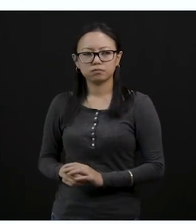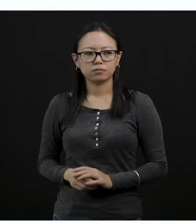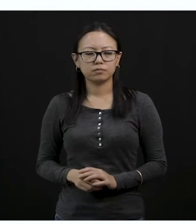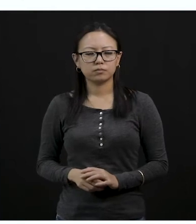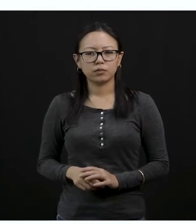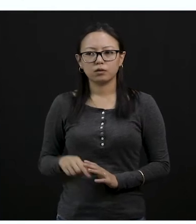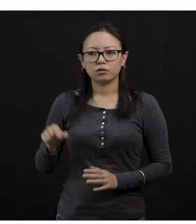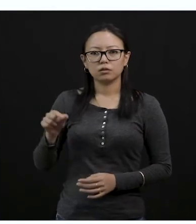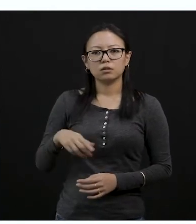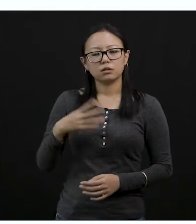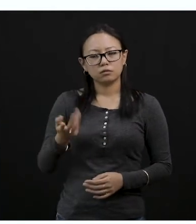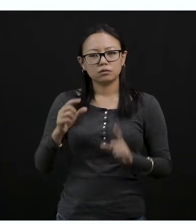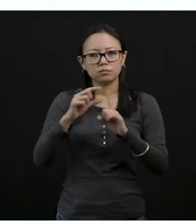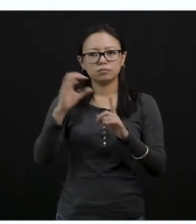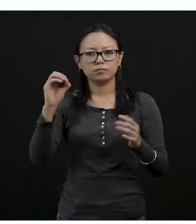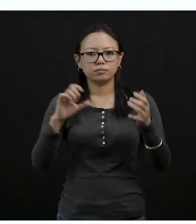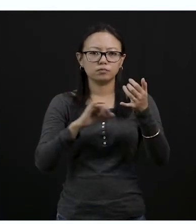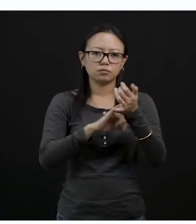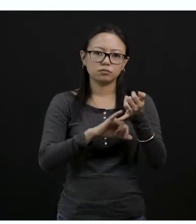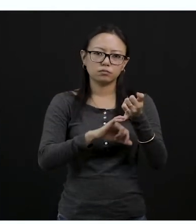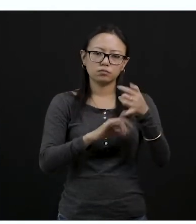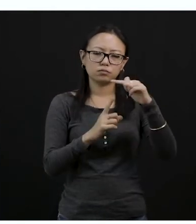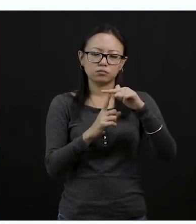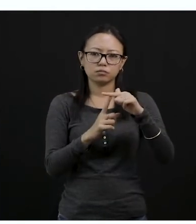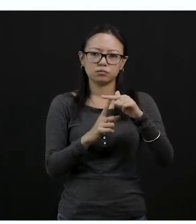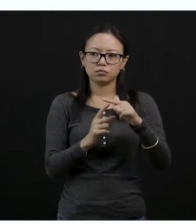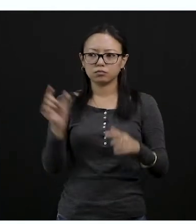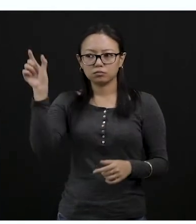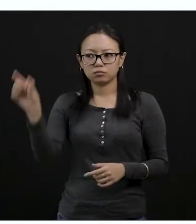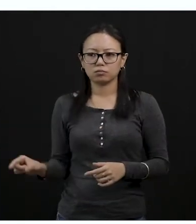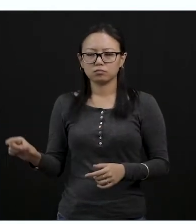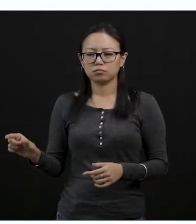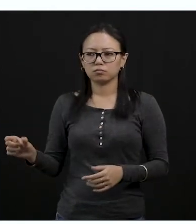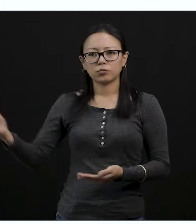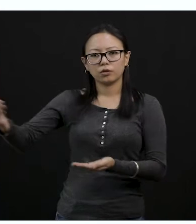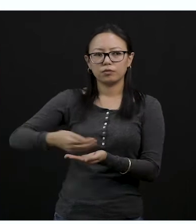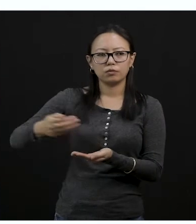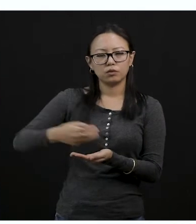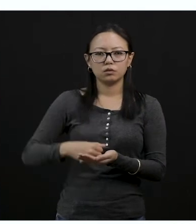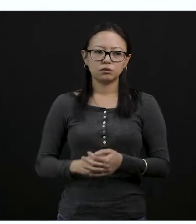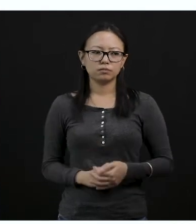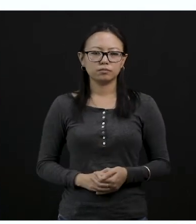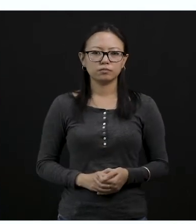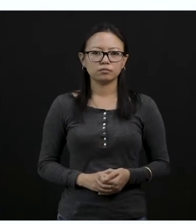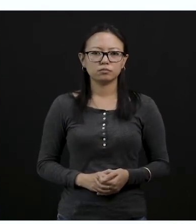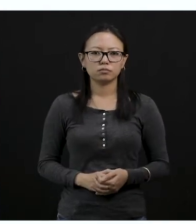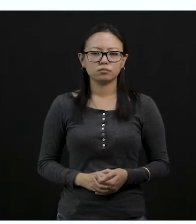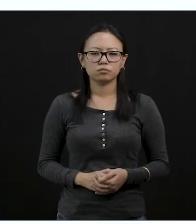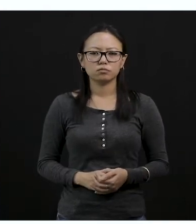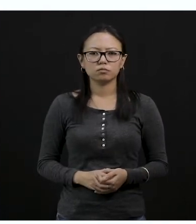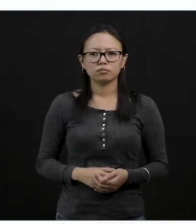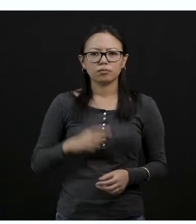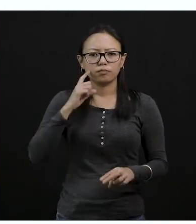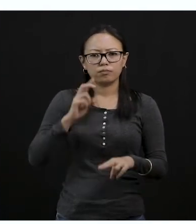office. Now here, this is the post office. So when you go and visit a post office, you will see